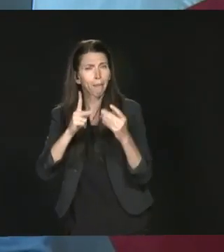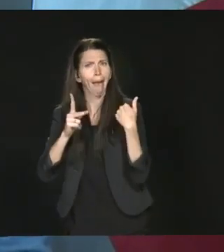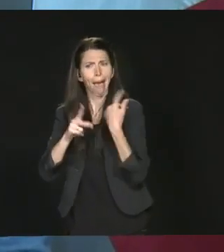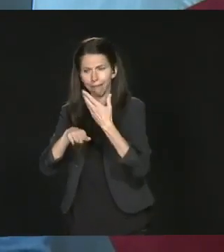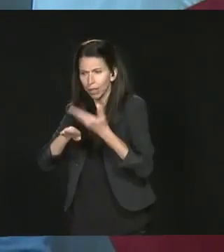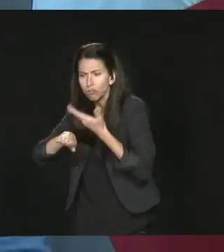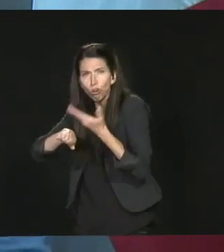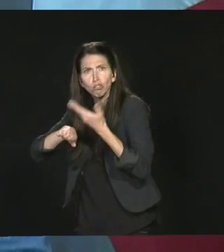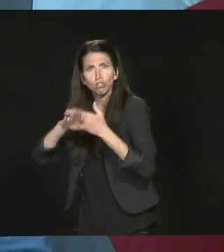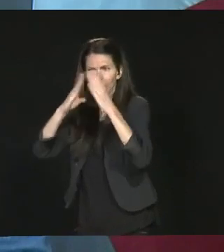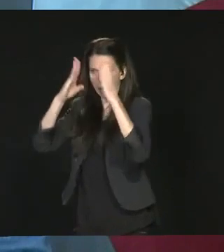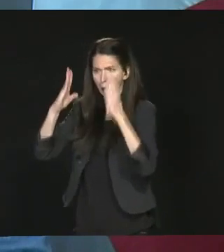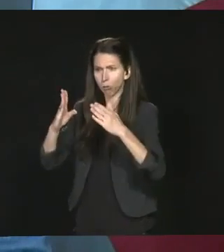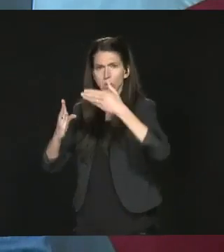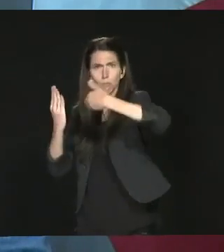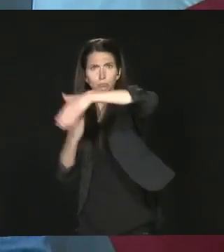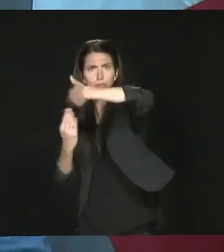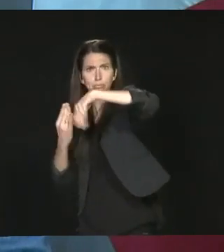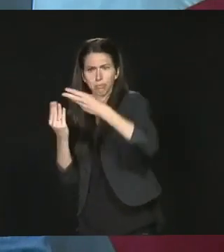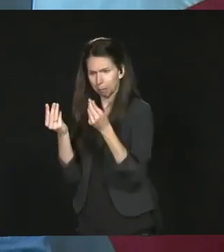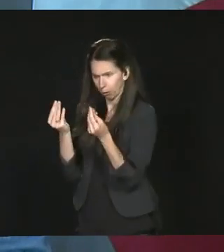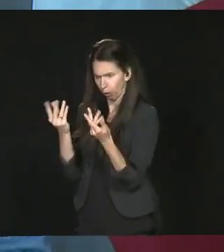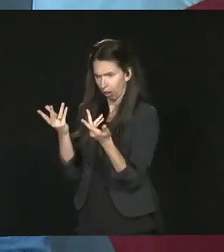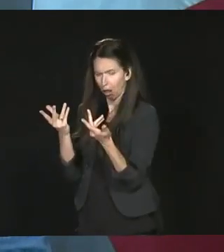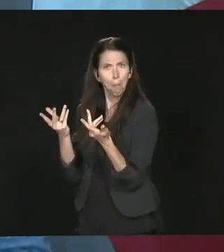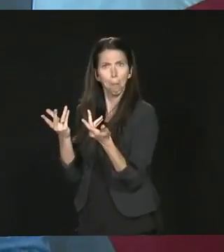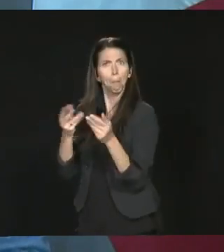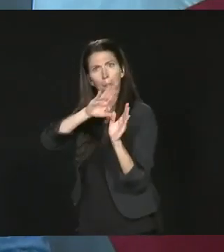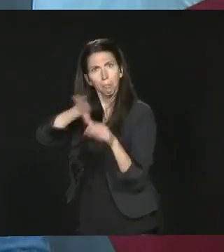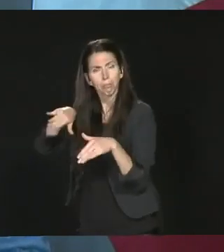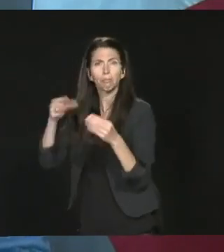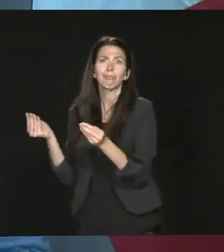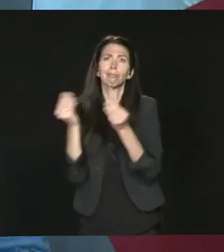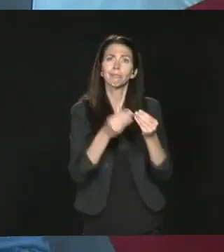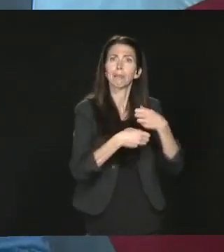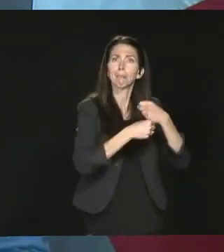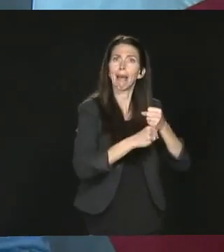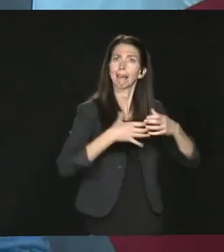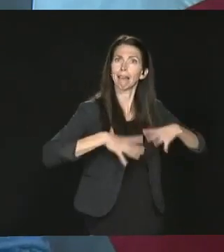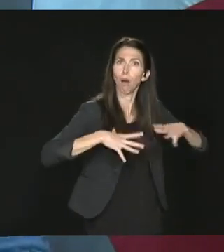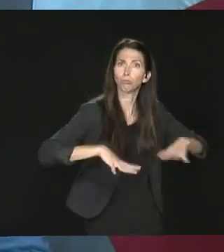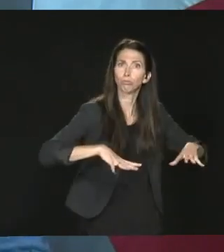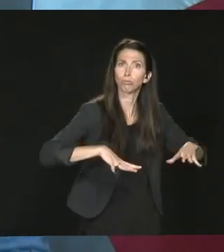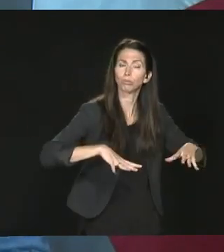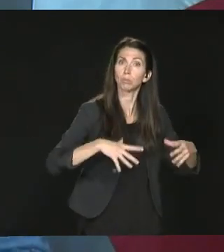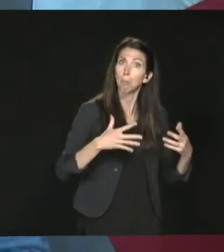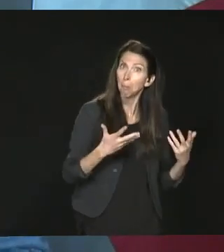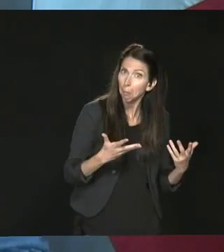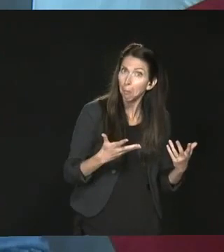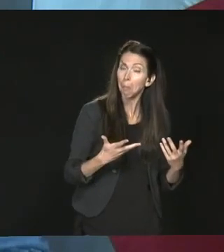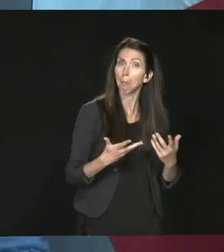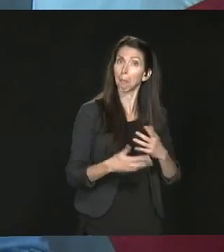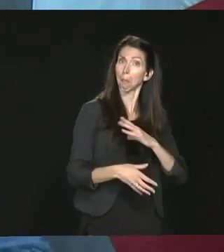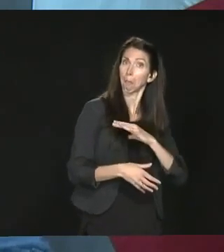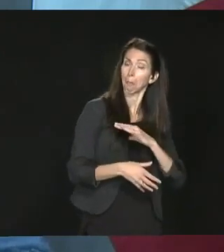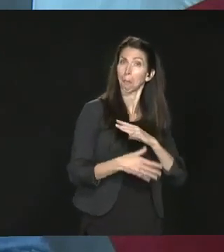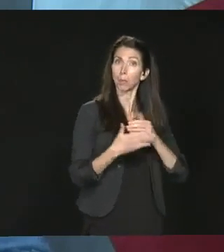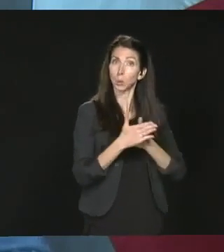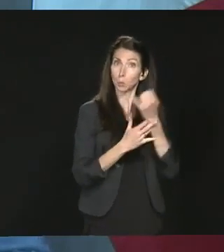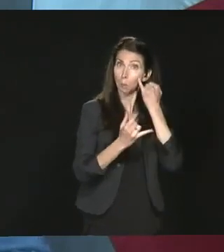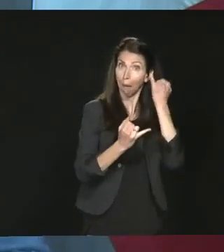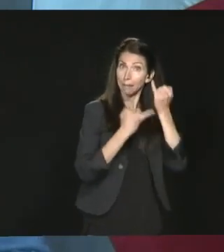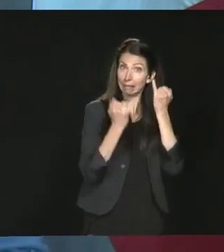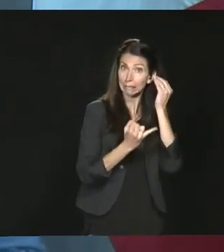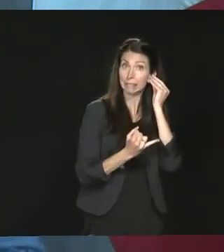alternative material for medical grade gowns, to bringing together a coalition of Canadian manufacturers to design